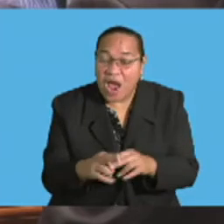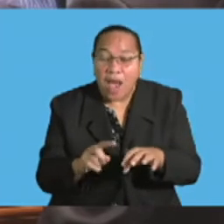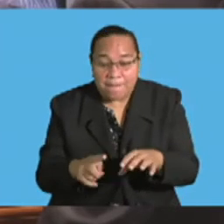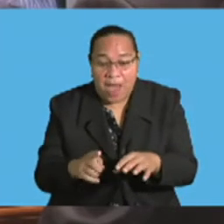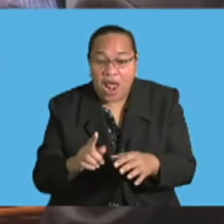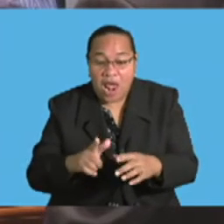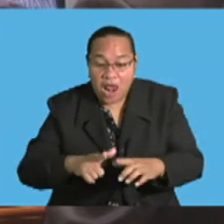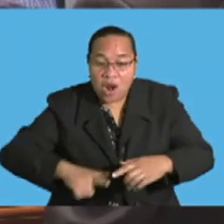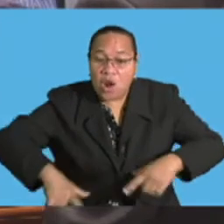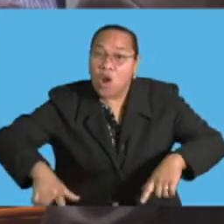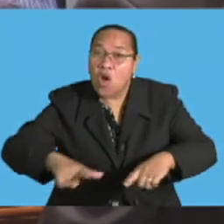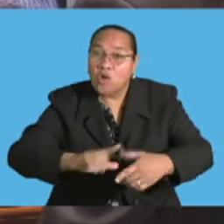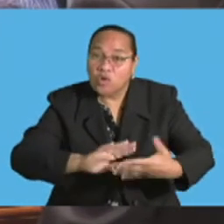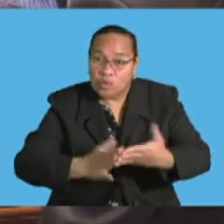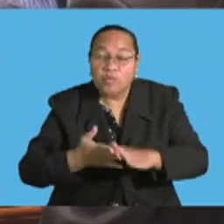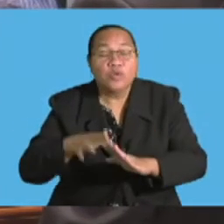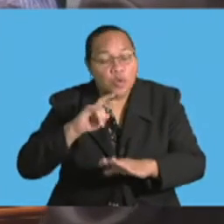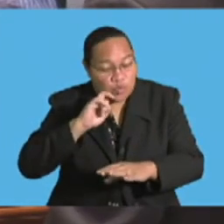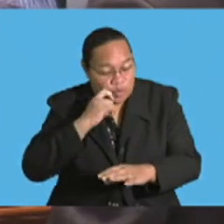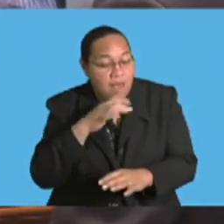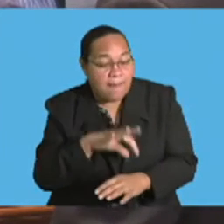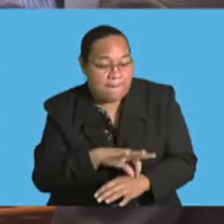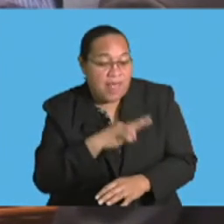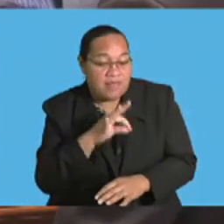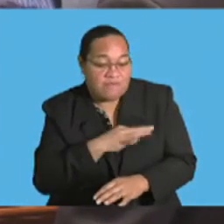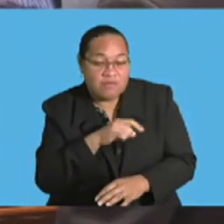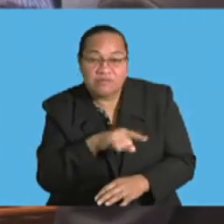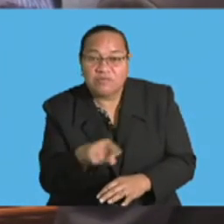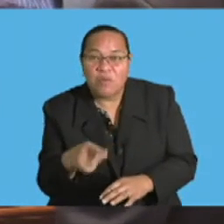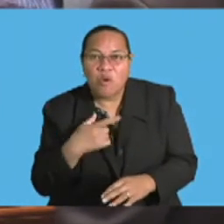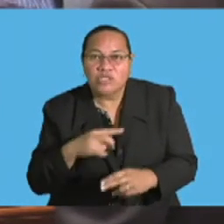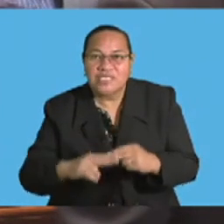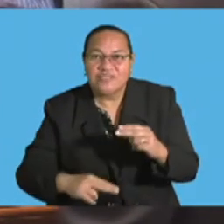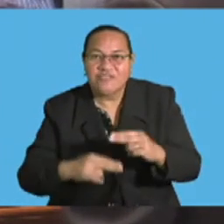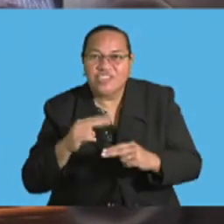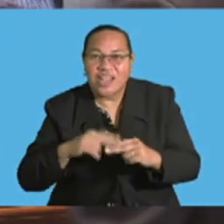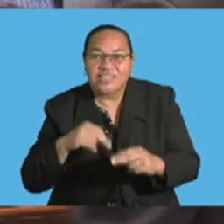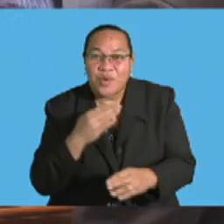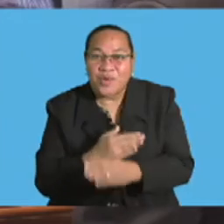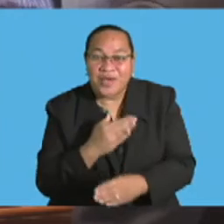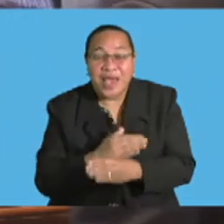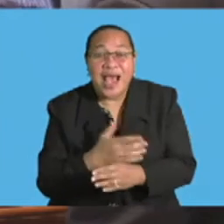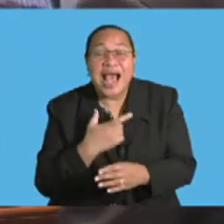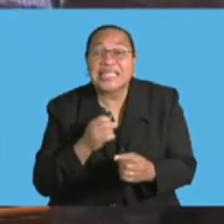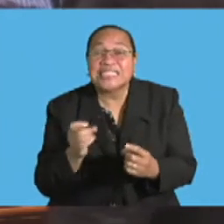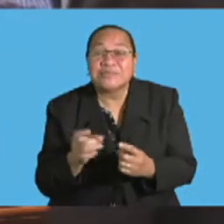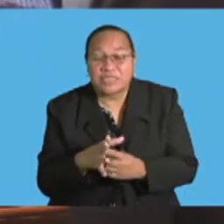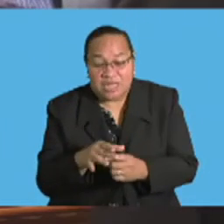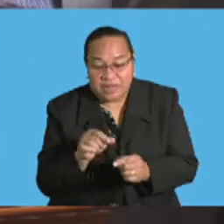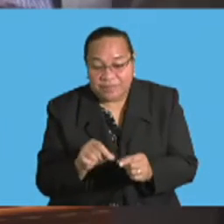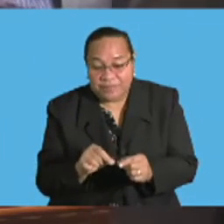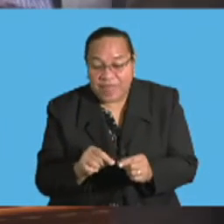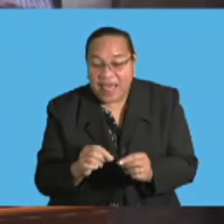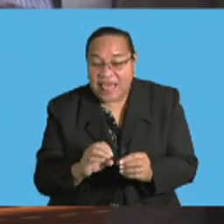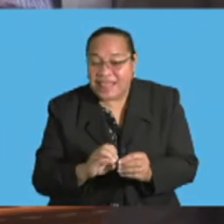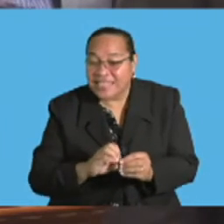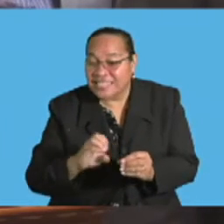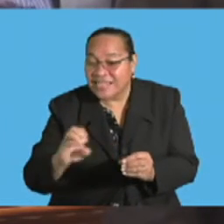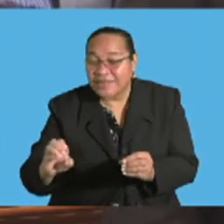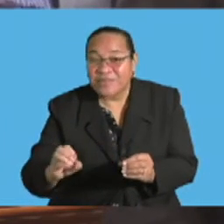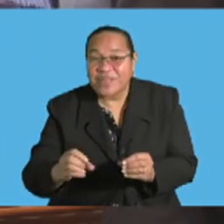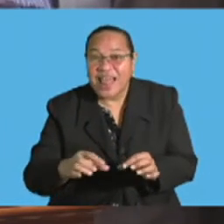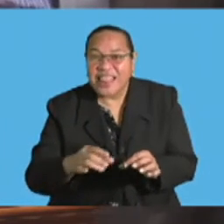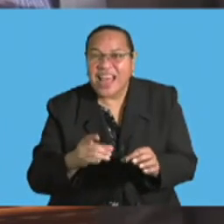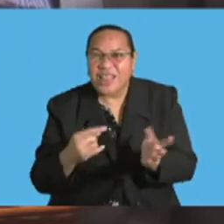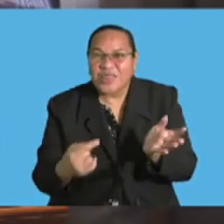as well from some infrastructure work, particularly the extension of the main sewer reticulation